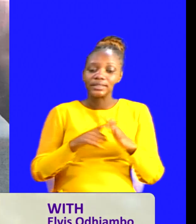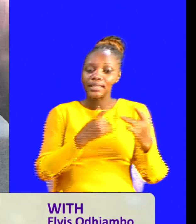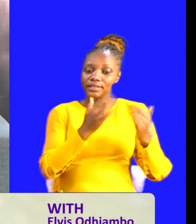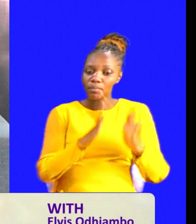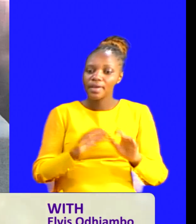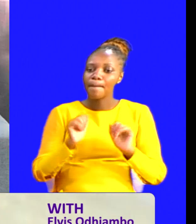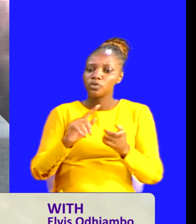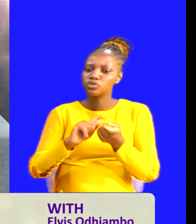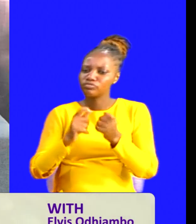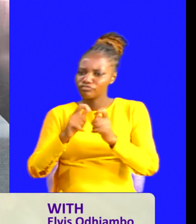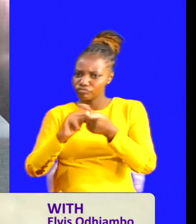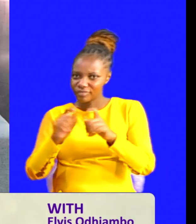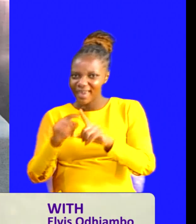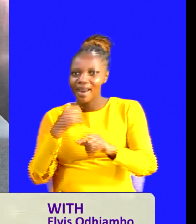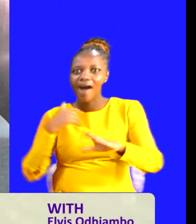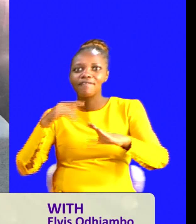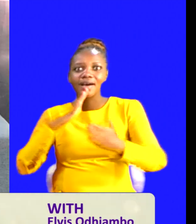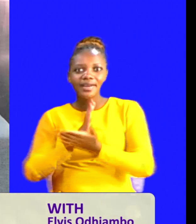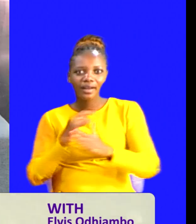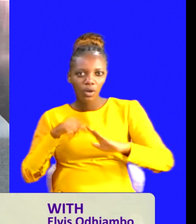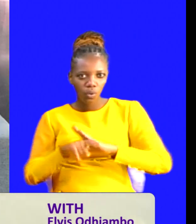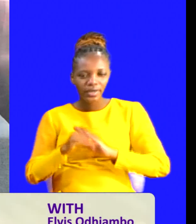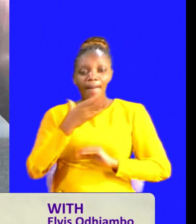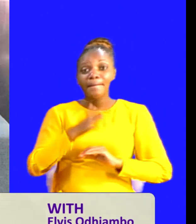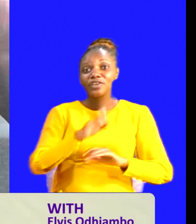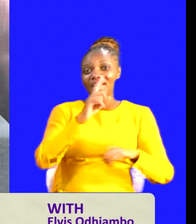converting goals, because United they can pass really well, but then